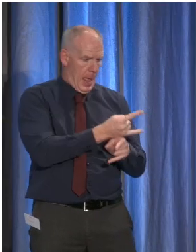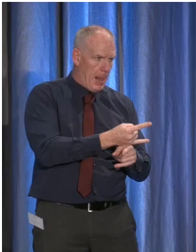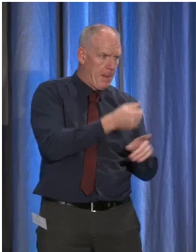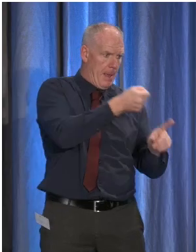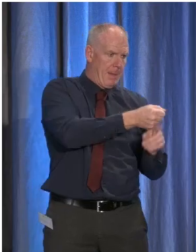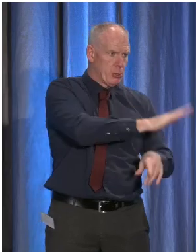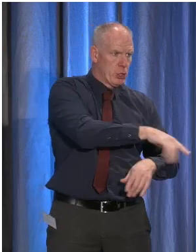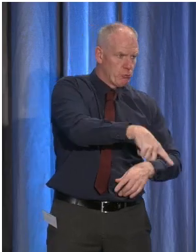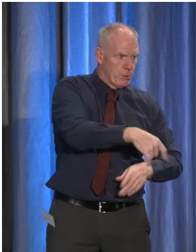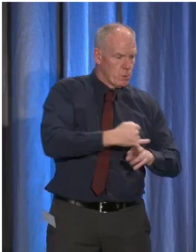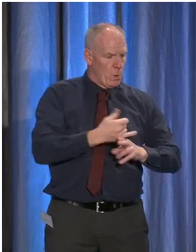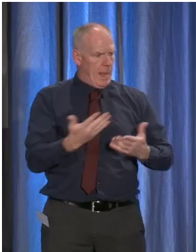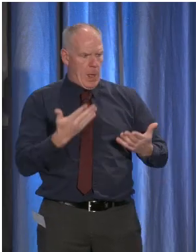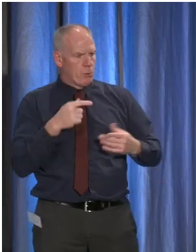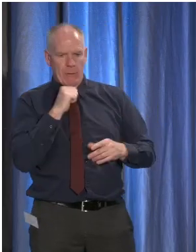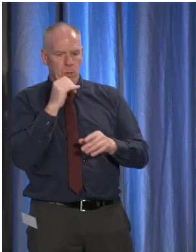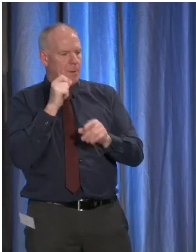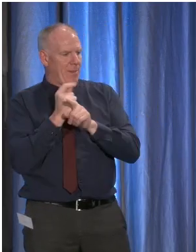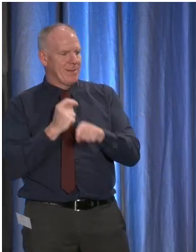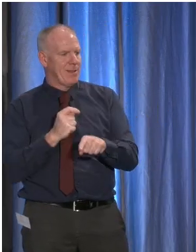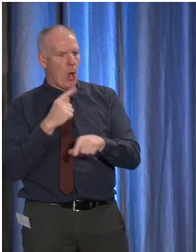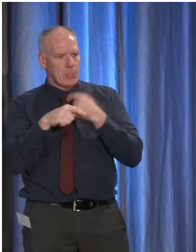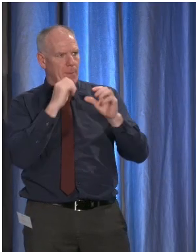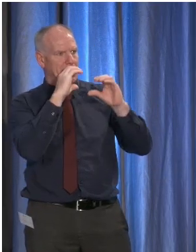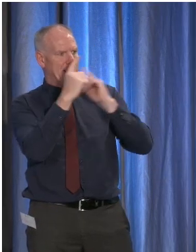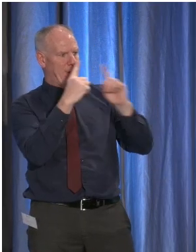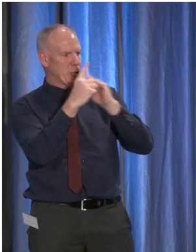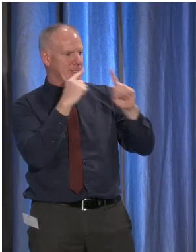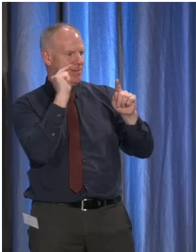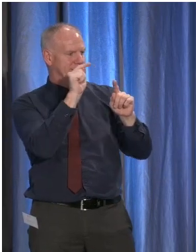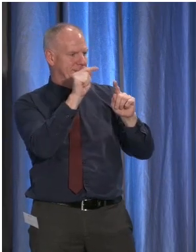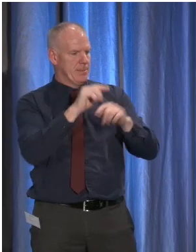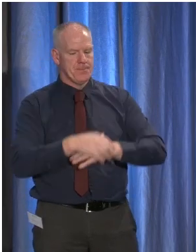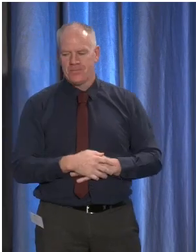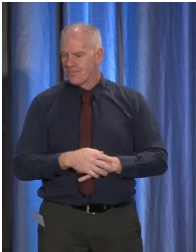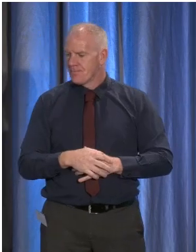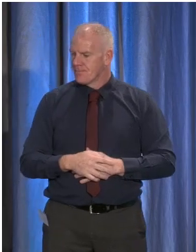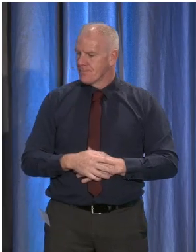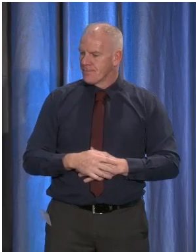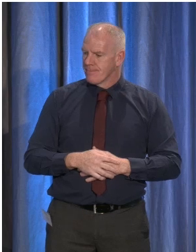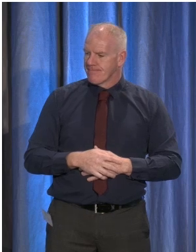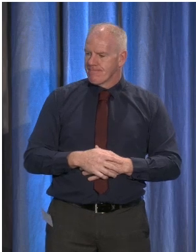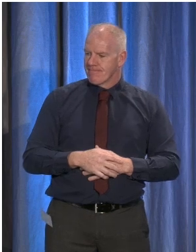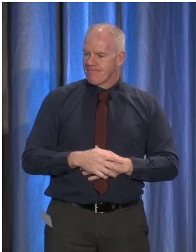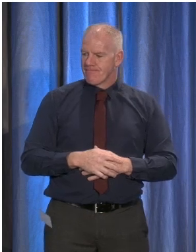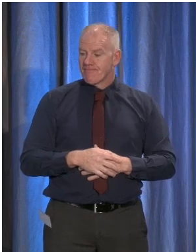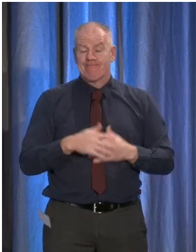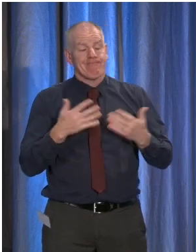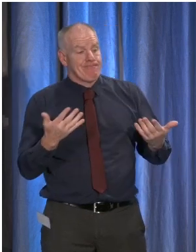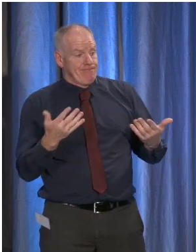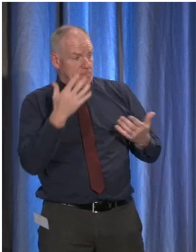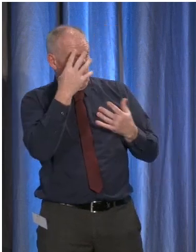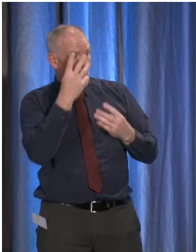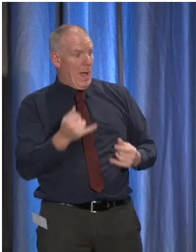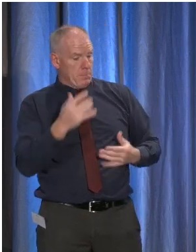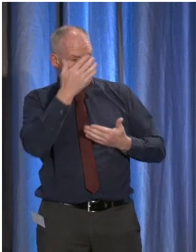on children in their schools and on their staff? Now, we're not sure as for sure why this is,